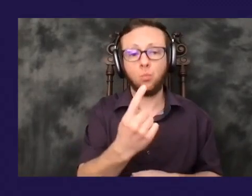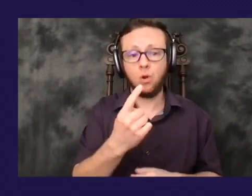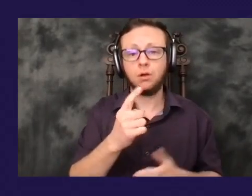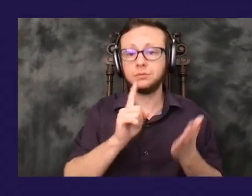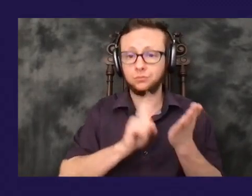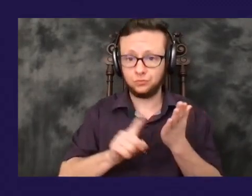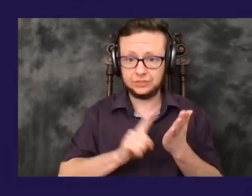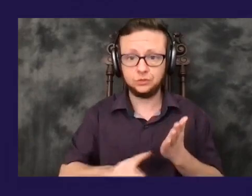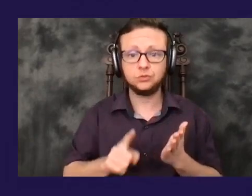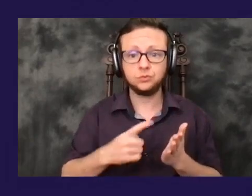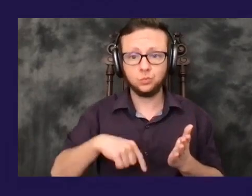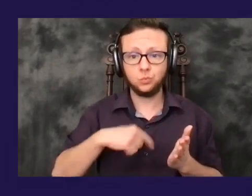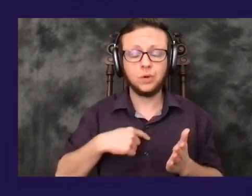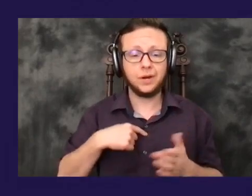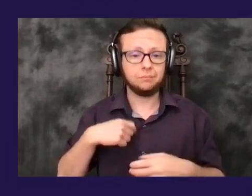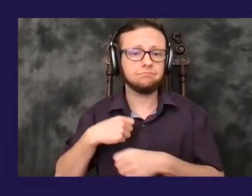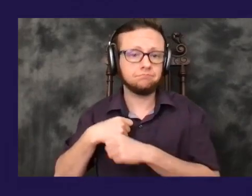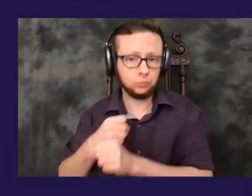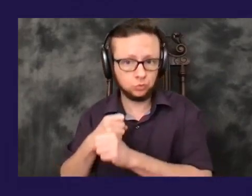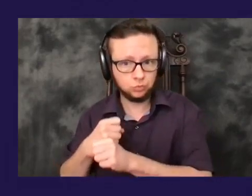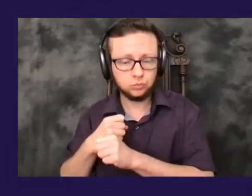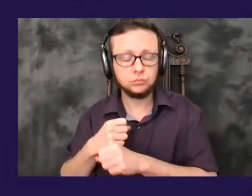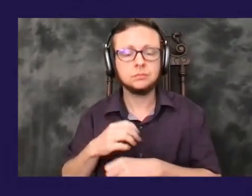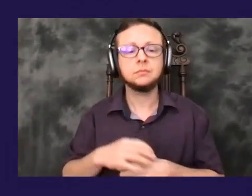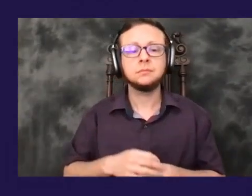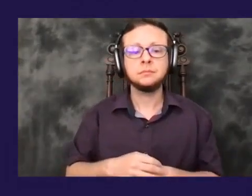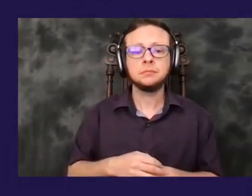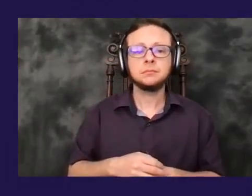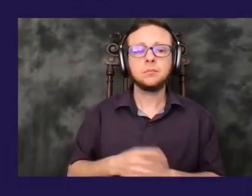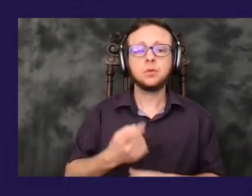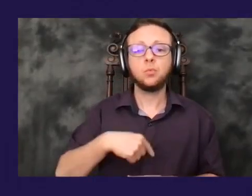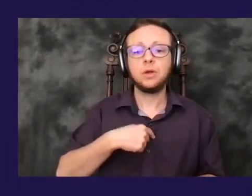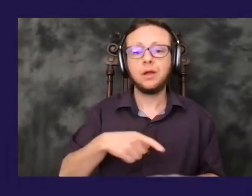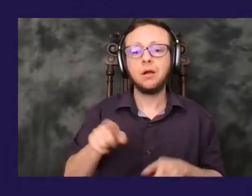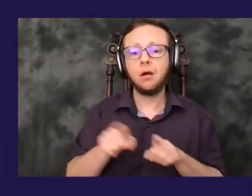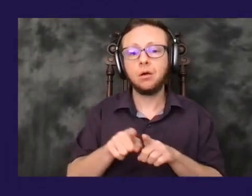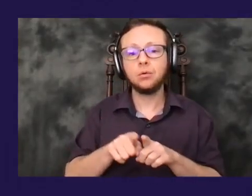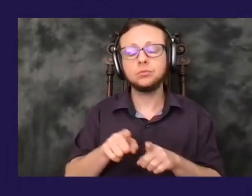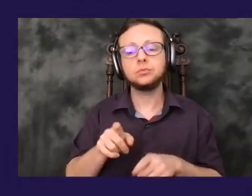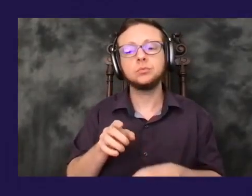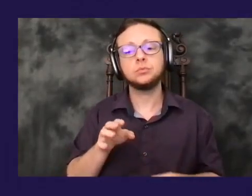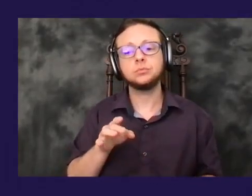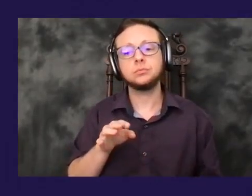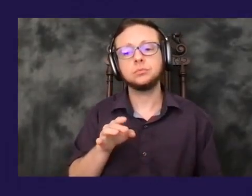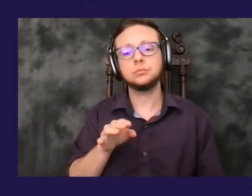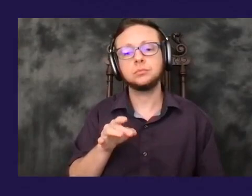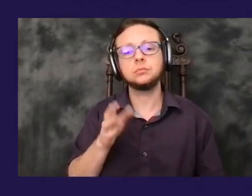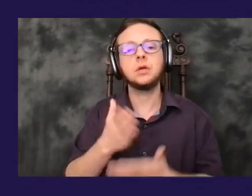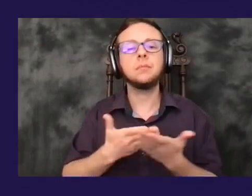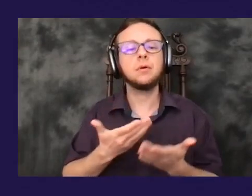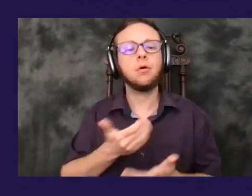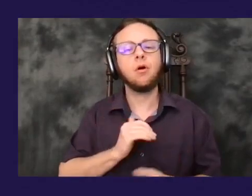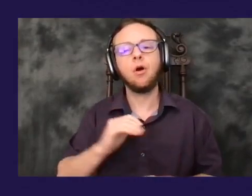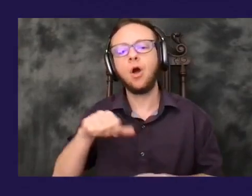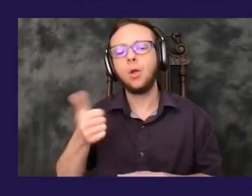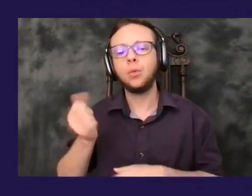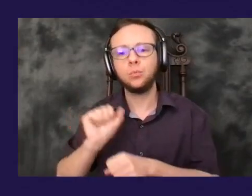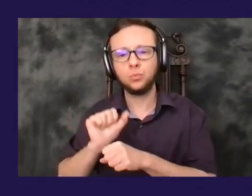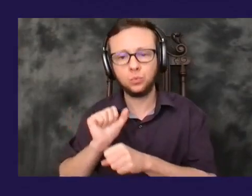that we are producing or have produced. We've also, you might have seen some of our other work on turning